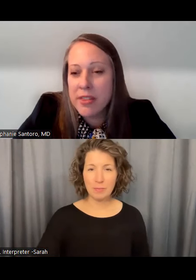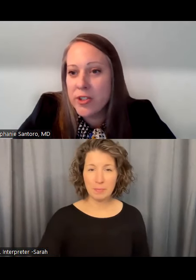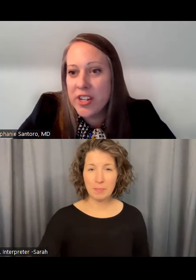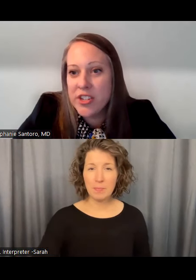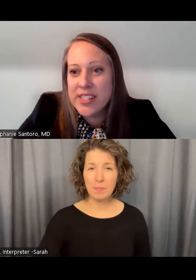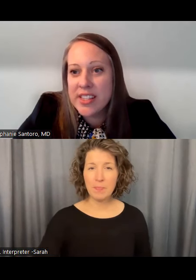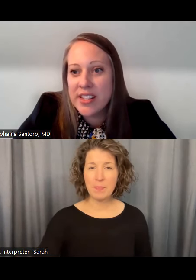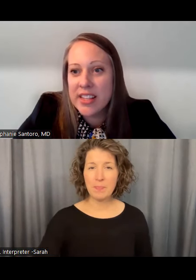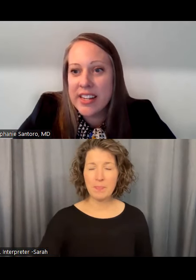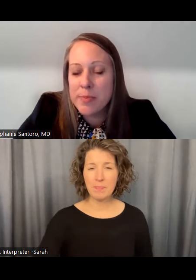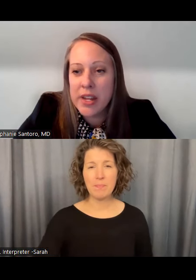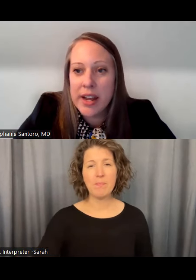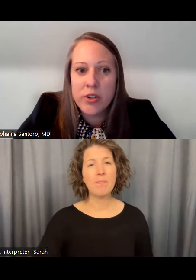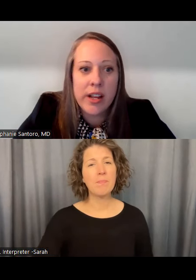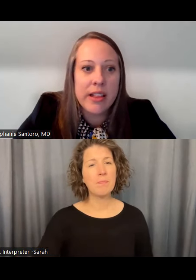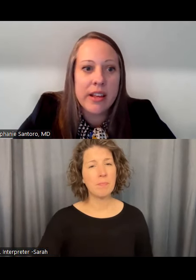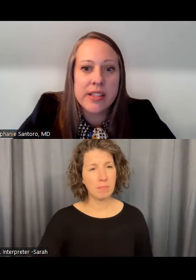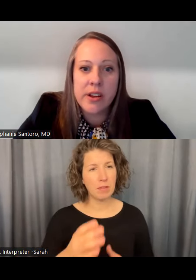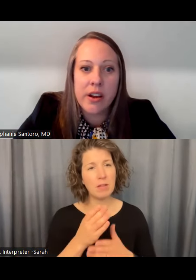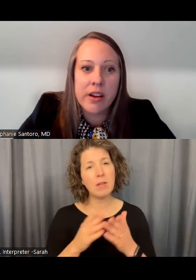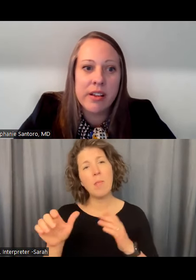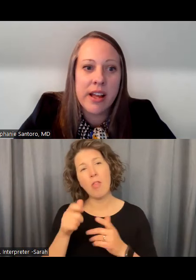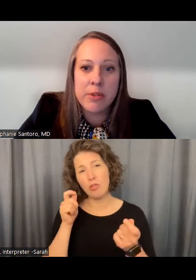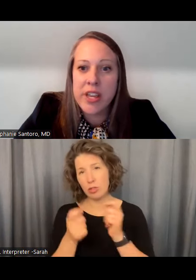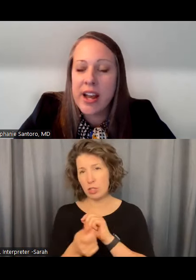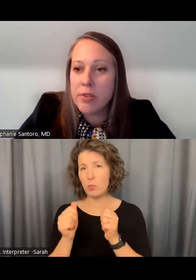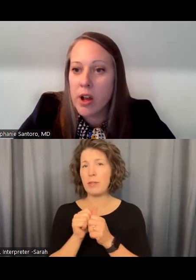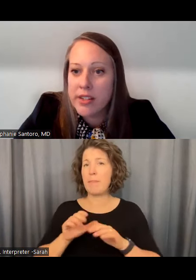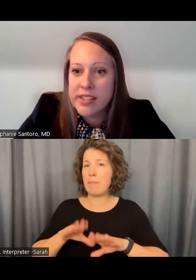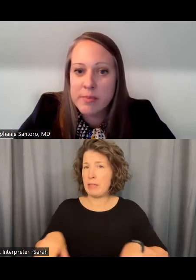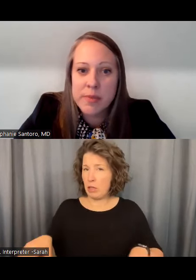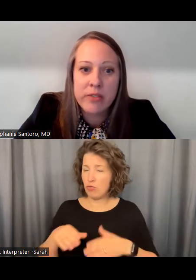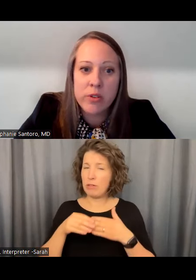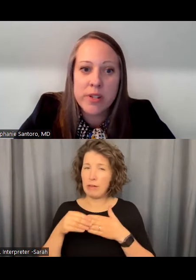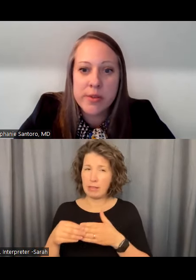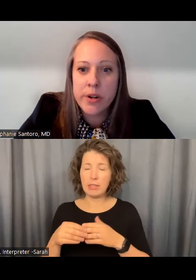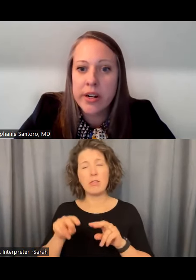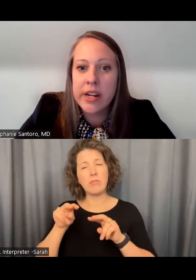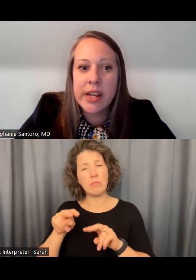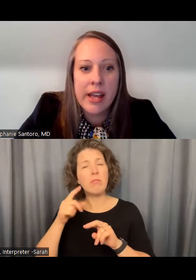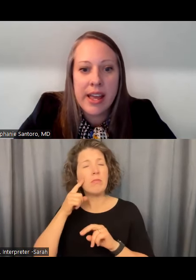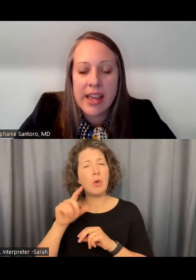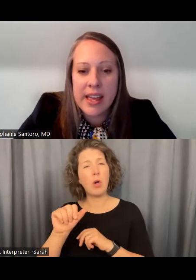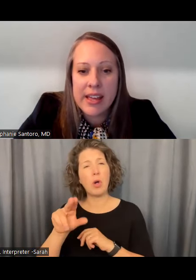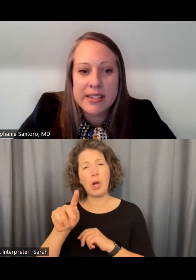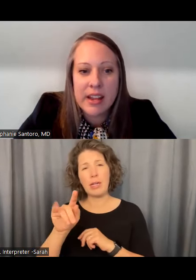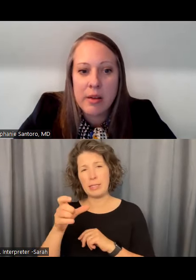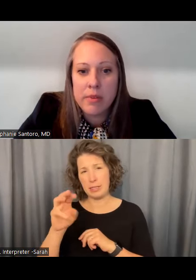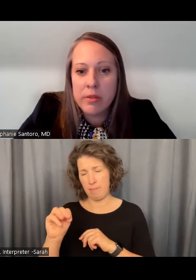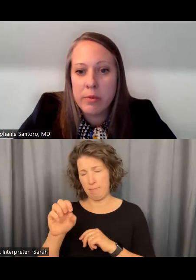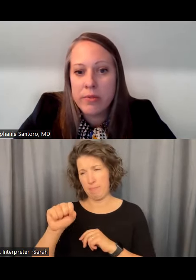Some other changes in the latest pediatric guidelines are looking out for autism spectrum disorder